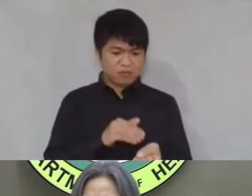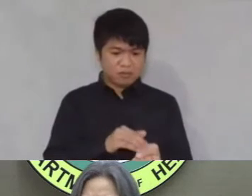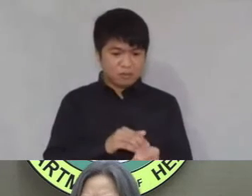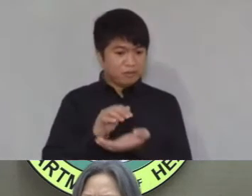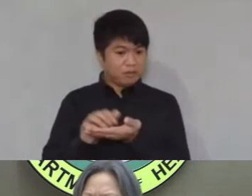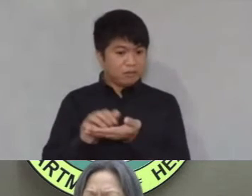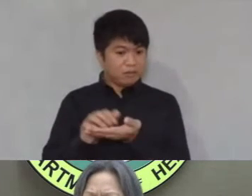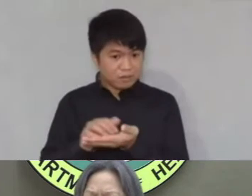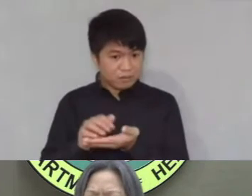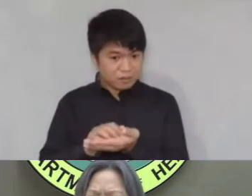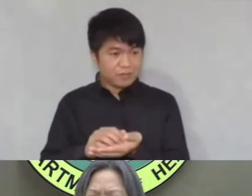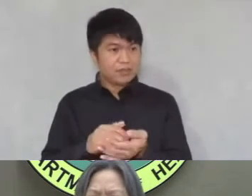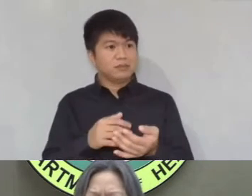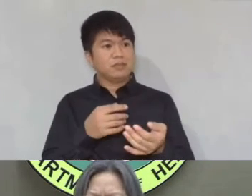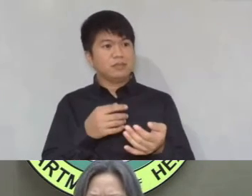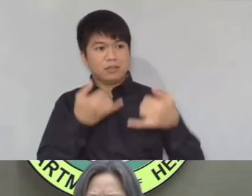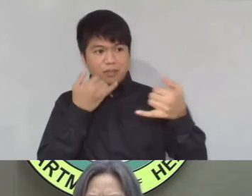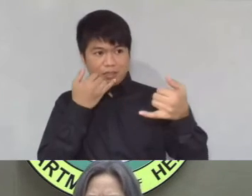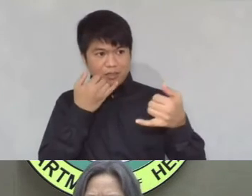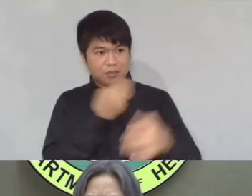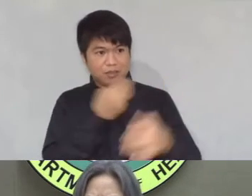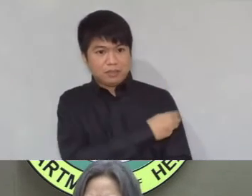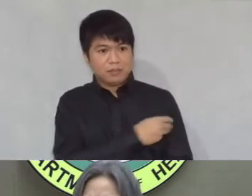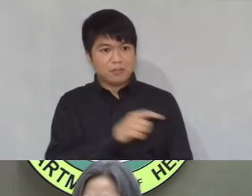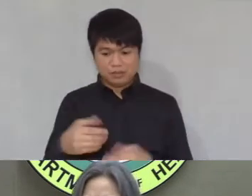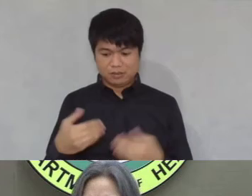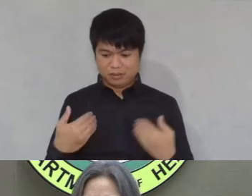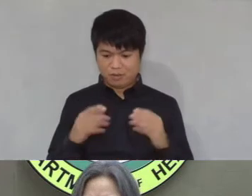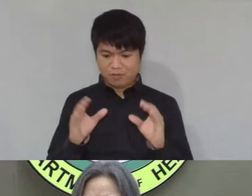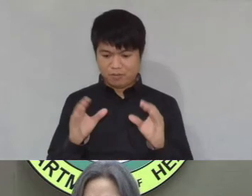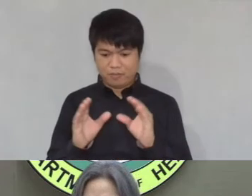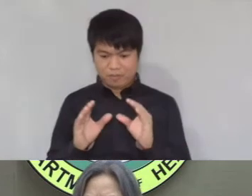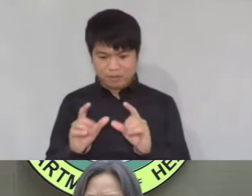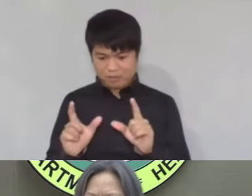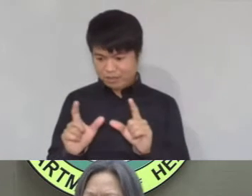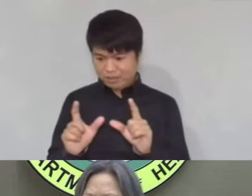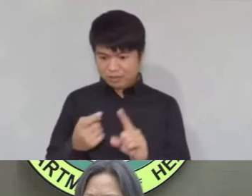the doctor who practices telemedicine should be credentialed by